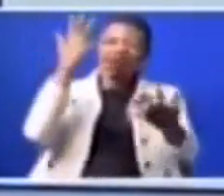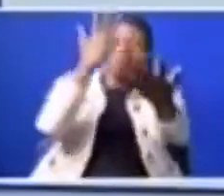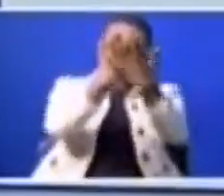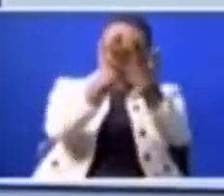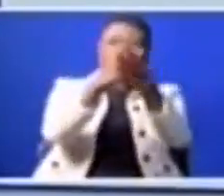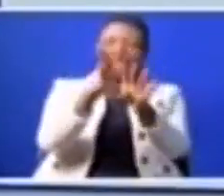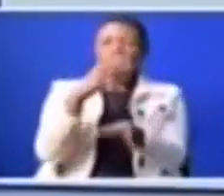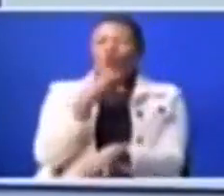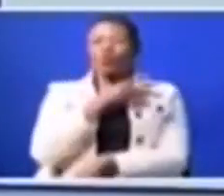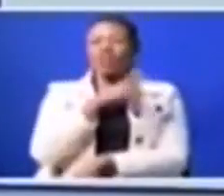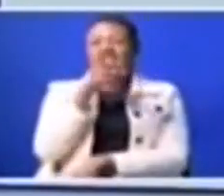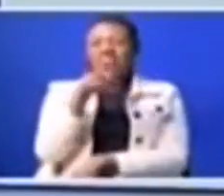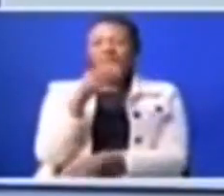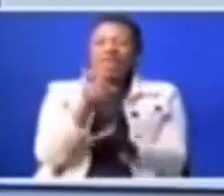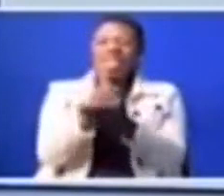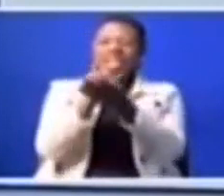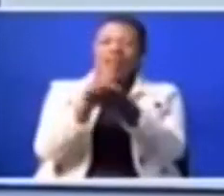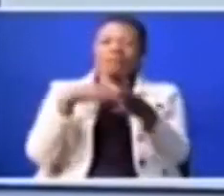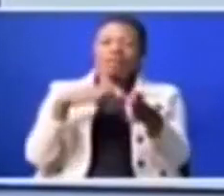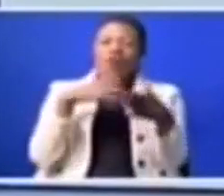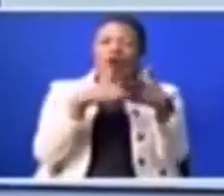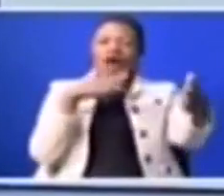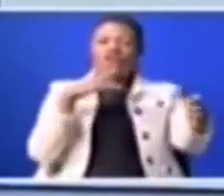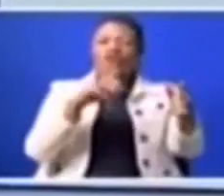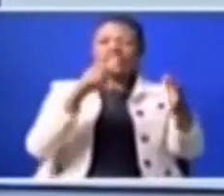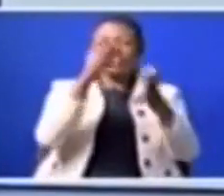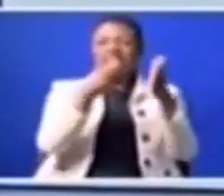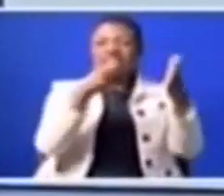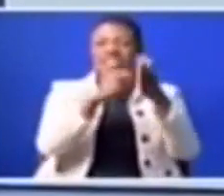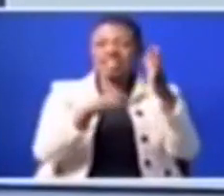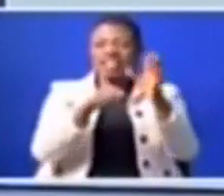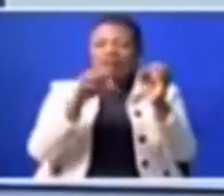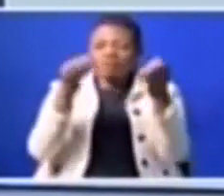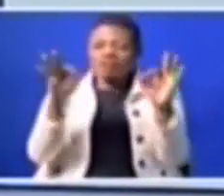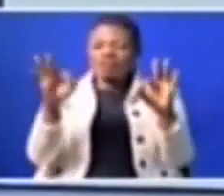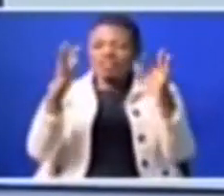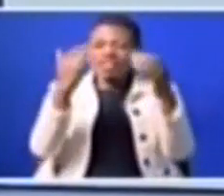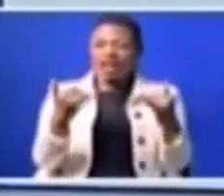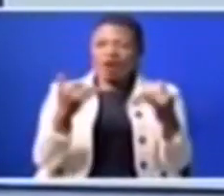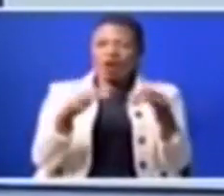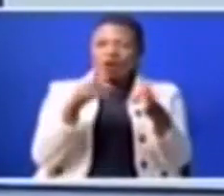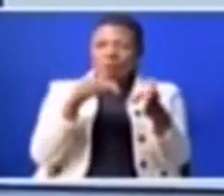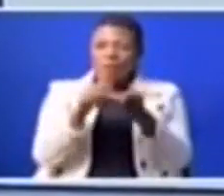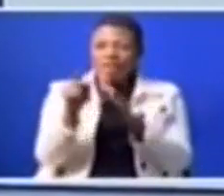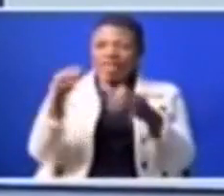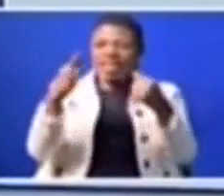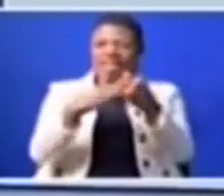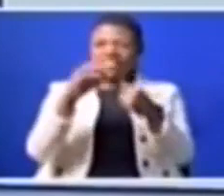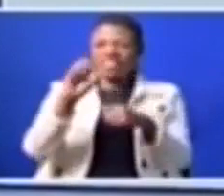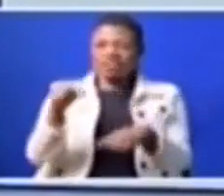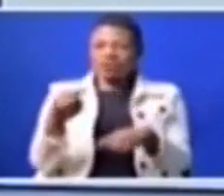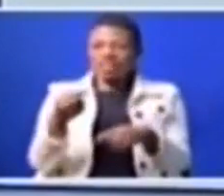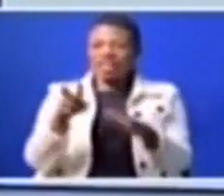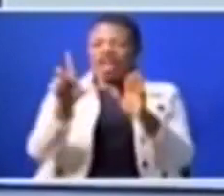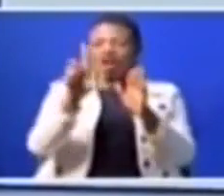kwa madai ya kushiriki kusaidia ukwepaji ushuru wameachiliwa kwa dhamana ya shilingi 200,000 pesa taslimu kila mmoja. Huyu hapa wakili